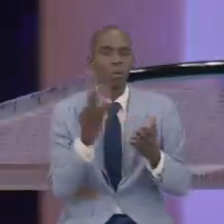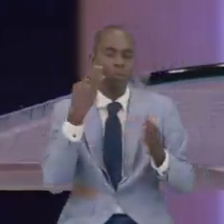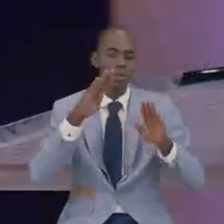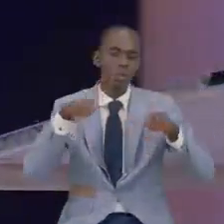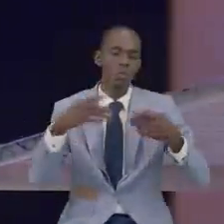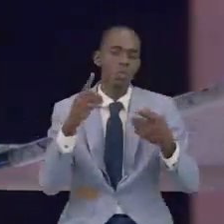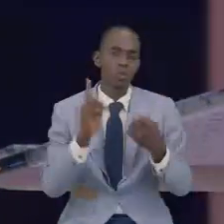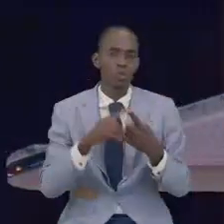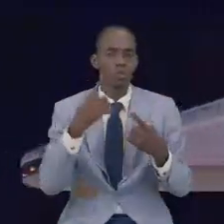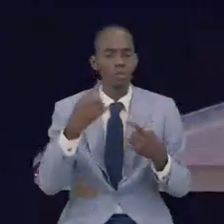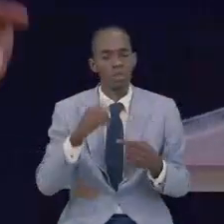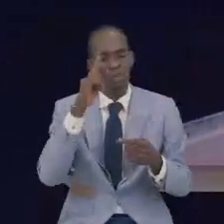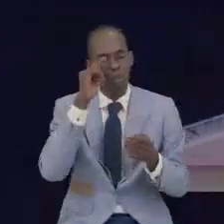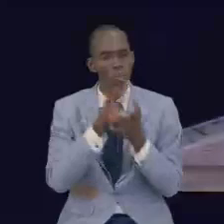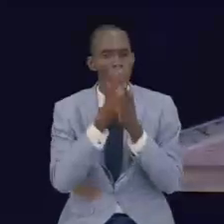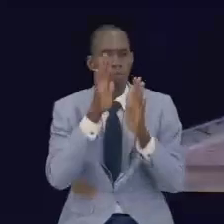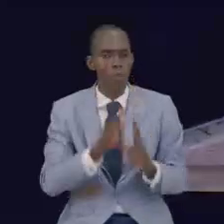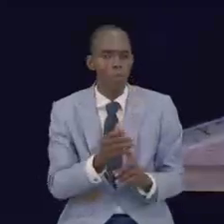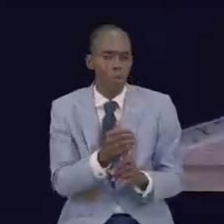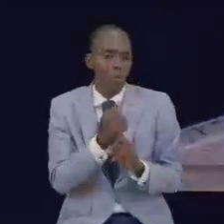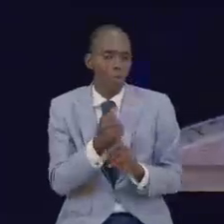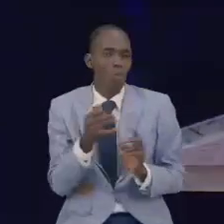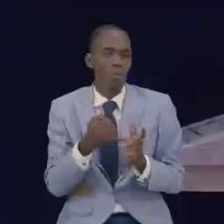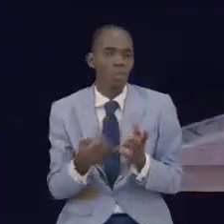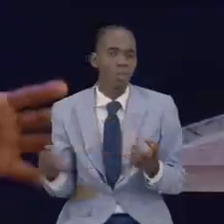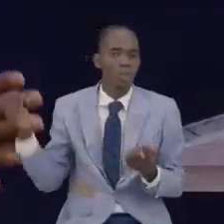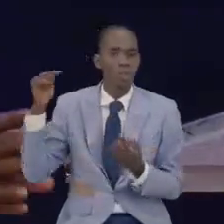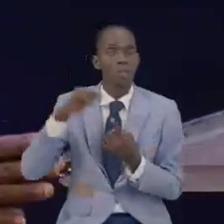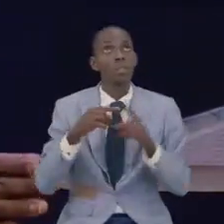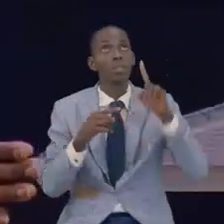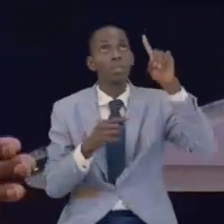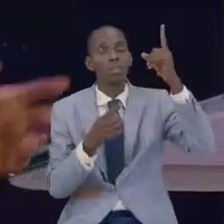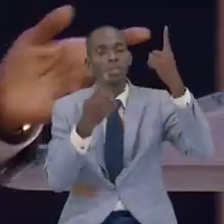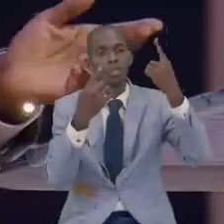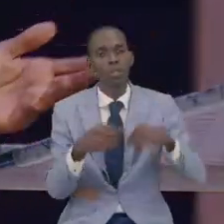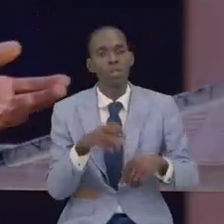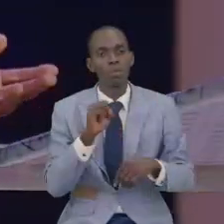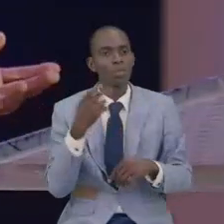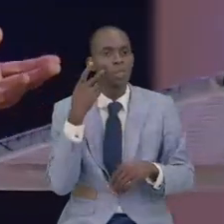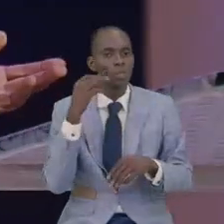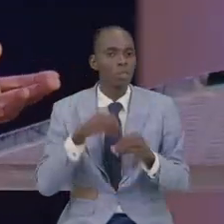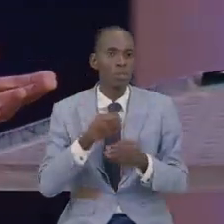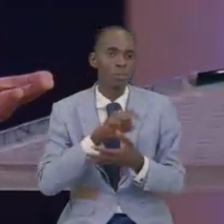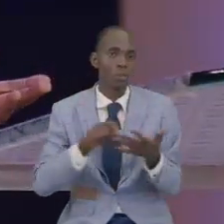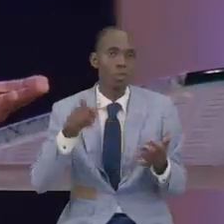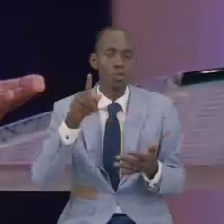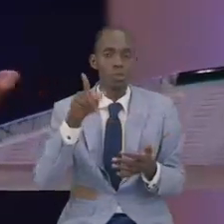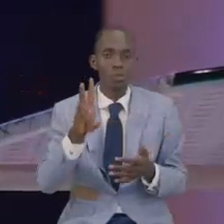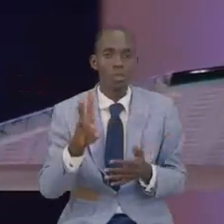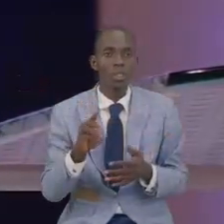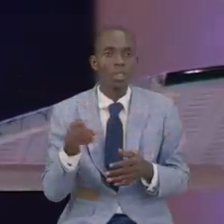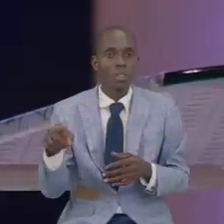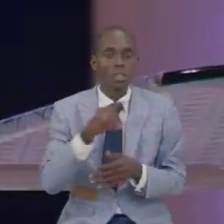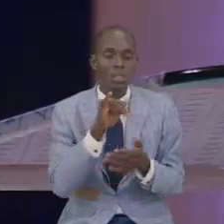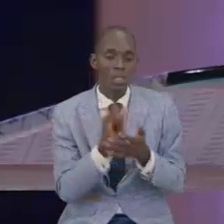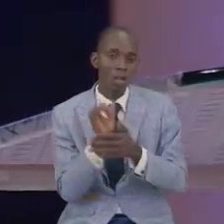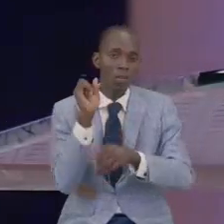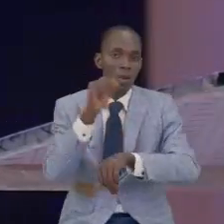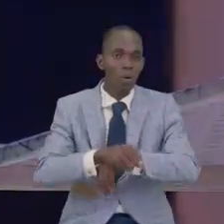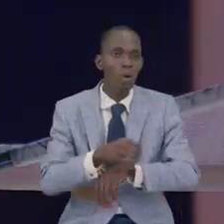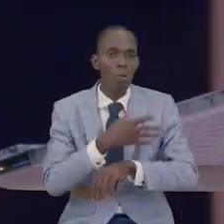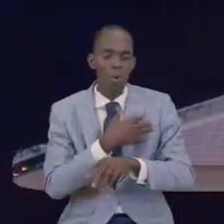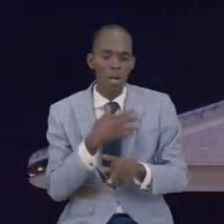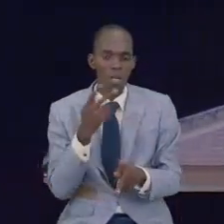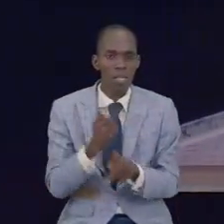till he comes. In verse 26, it tells us, it says, he that overcometh and keepeth